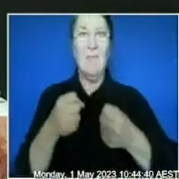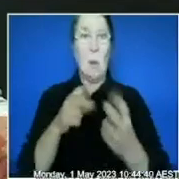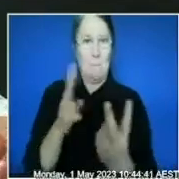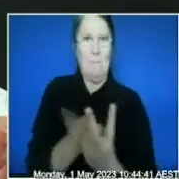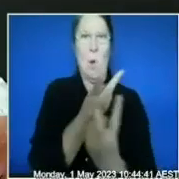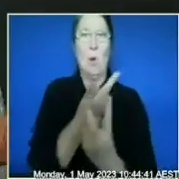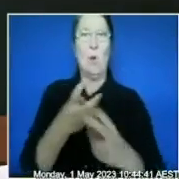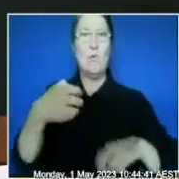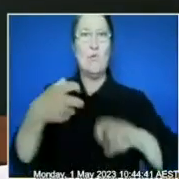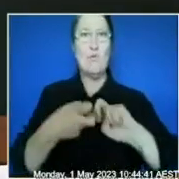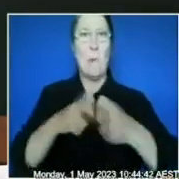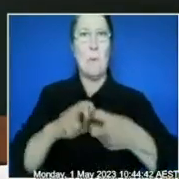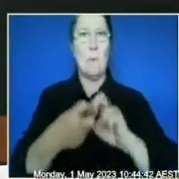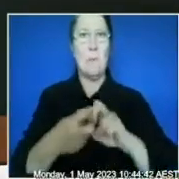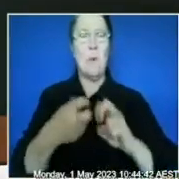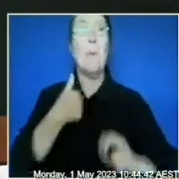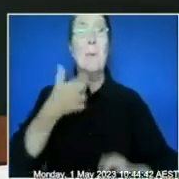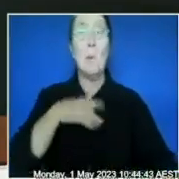clear.